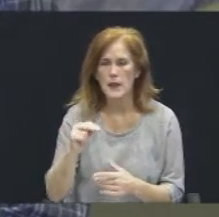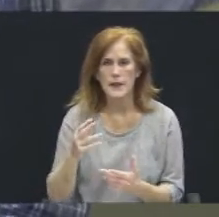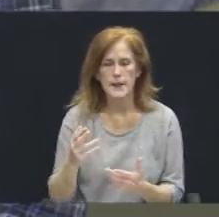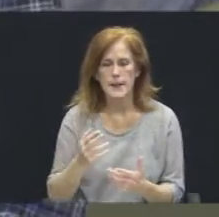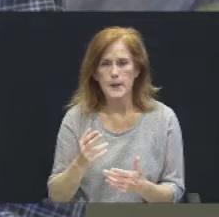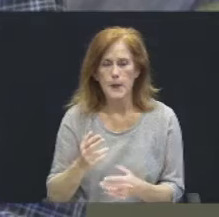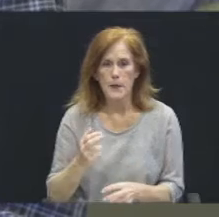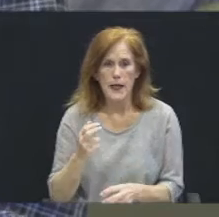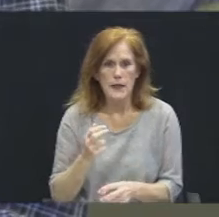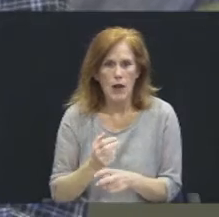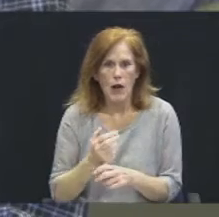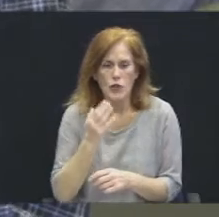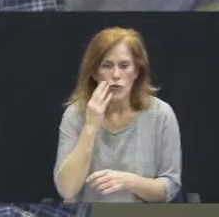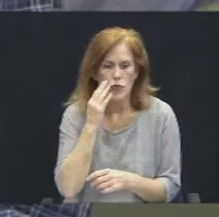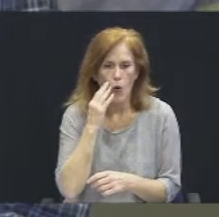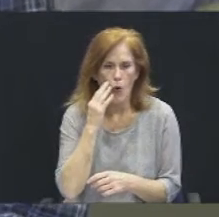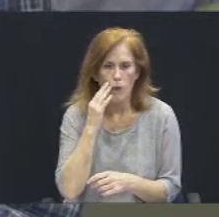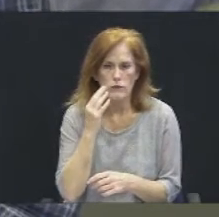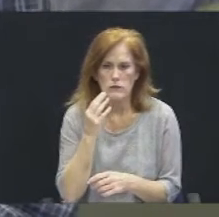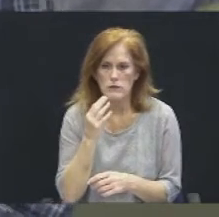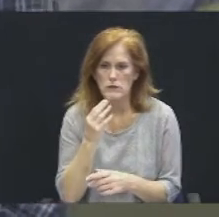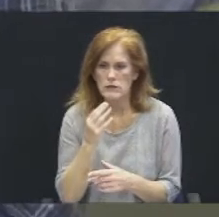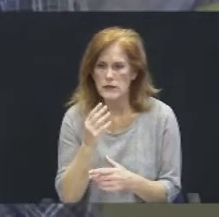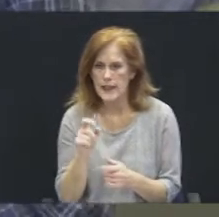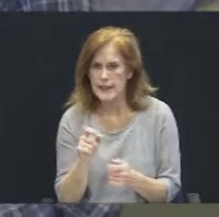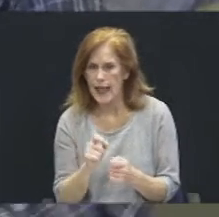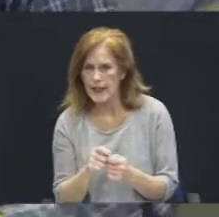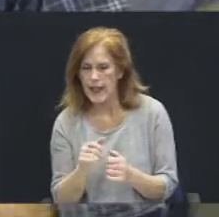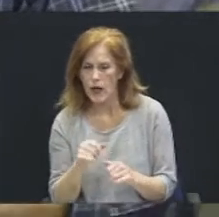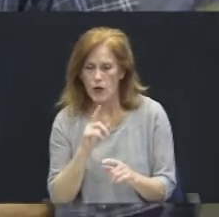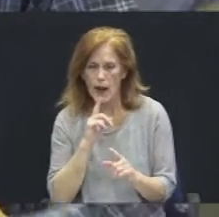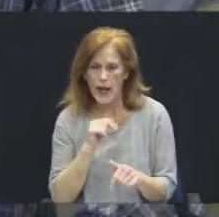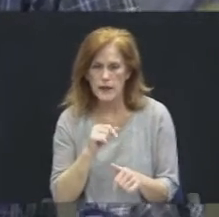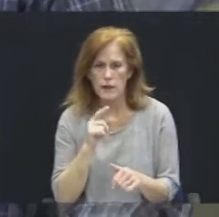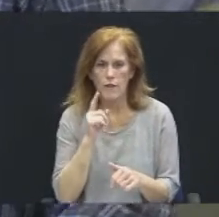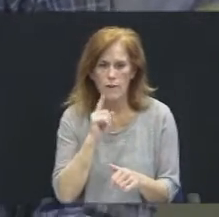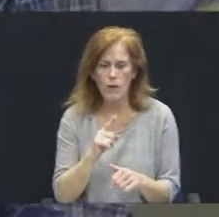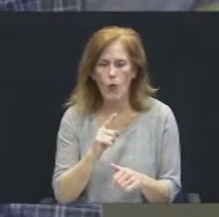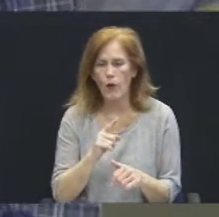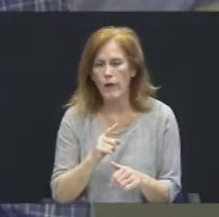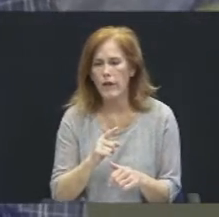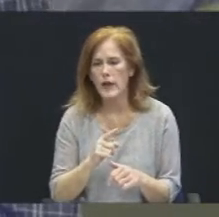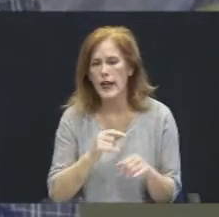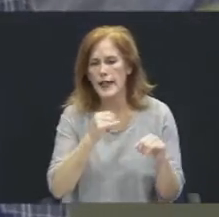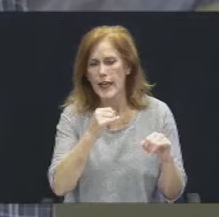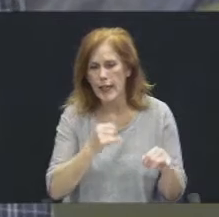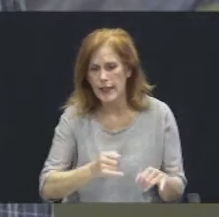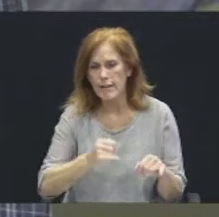brush in an individual, you know, individual emphasized realm.